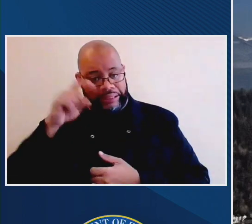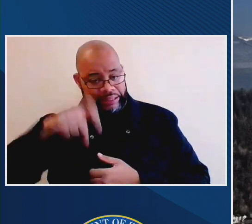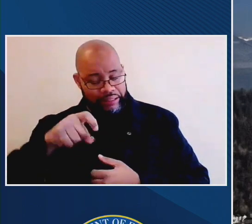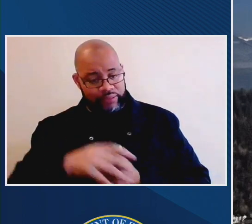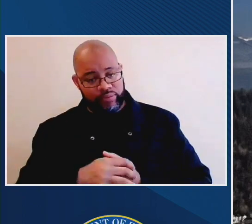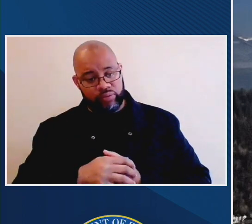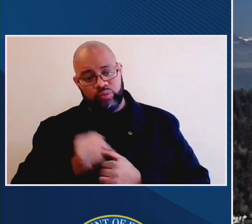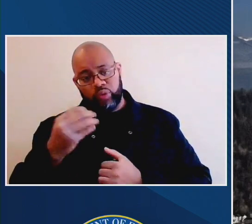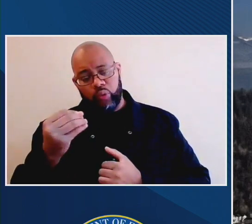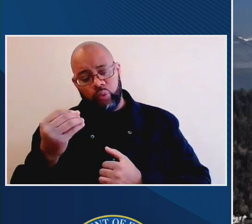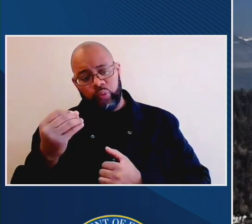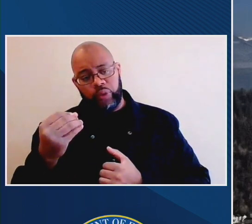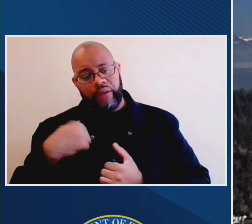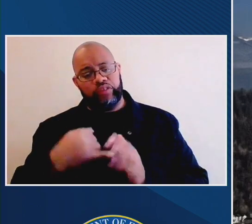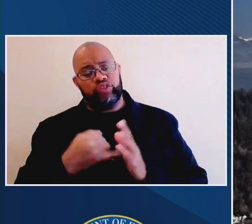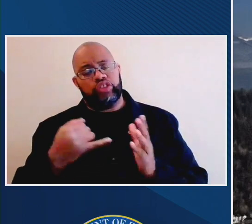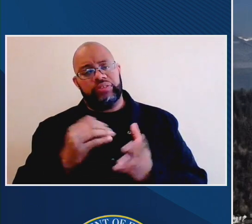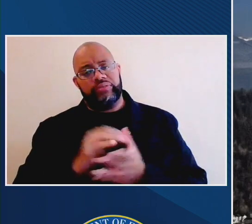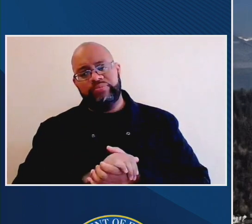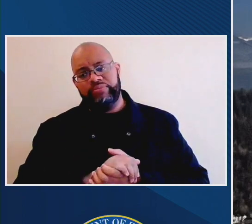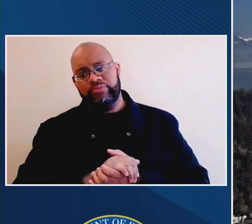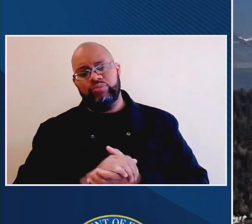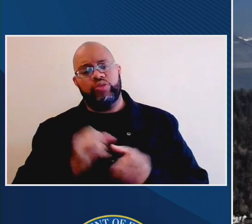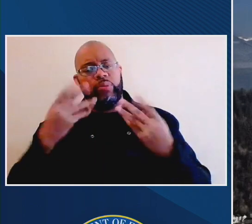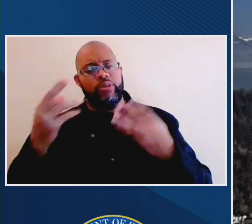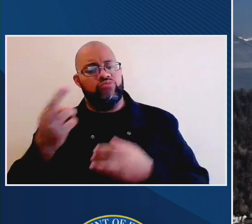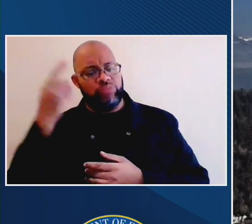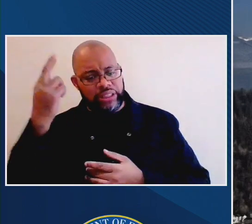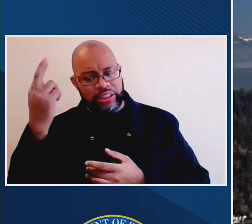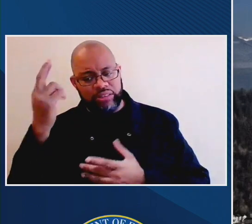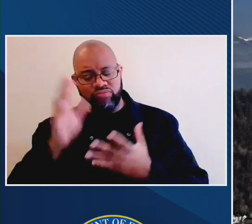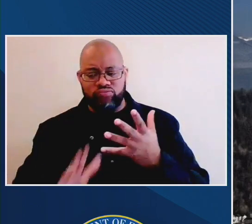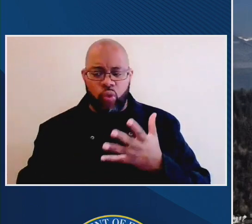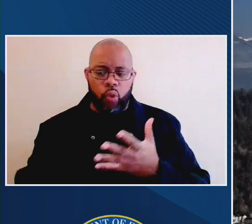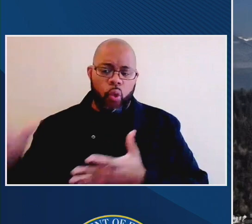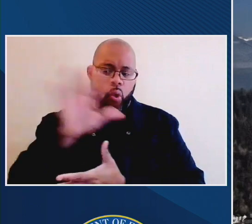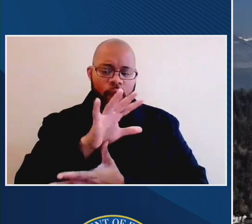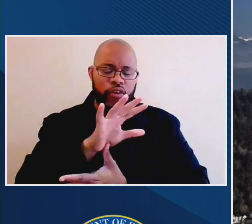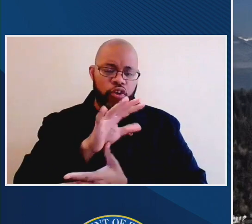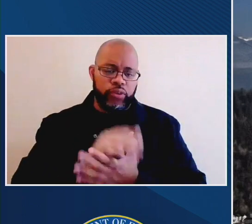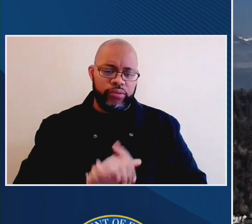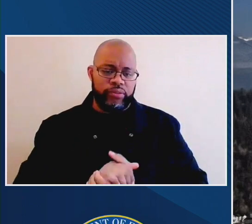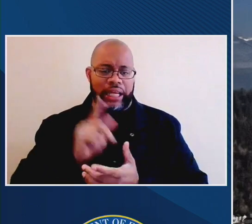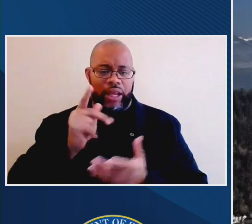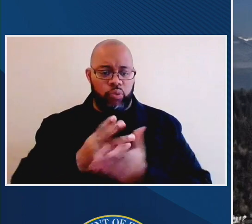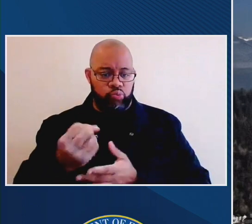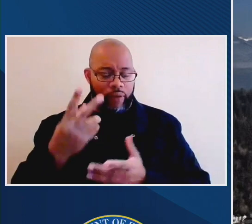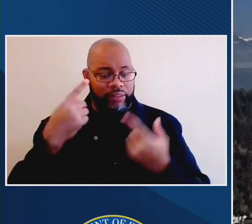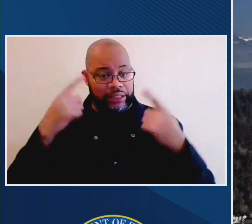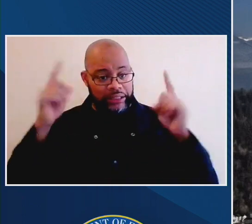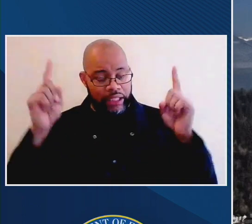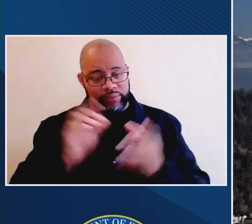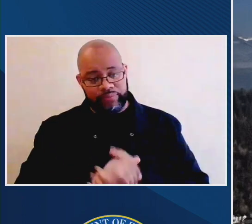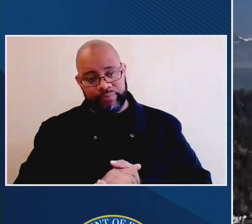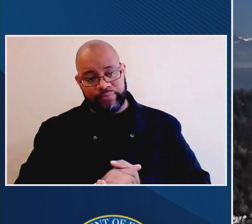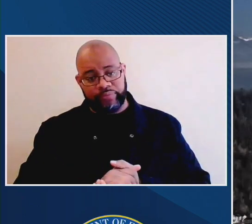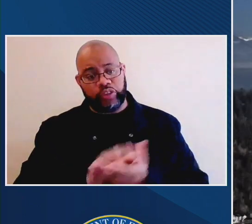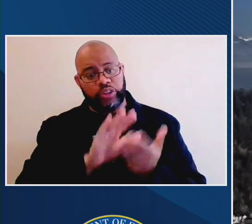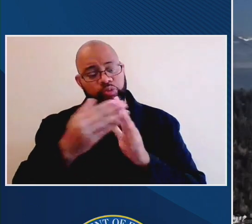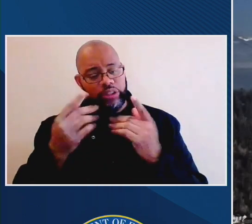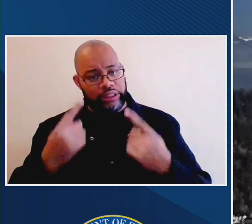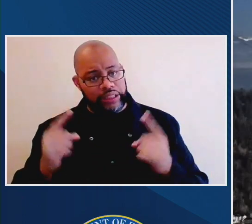early ones, starting with, legendary, Eugene Levy's proposal to his middle school, to his MS or PS 109 in Brooklyn or